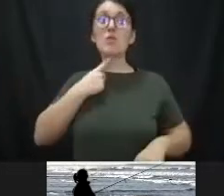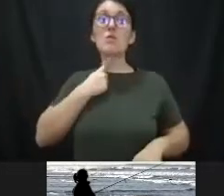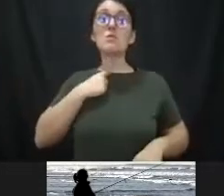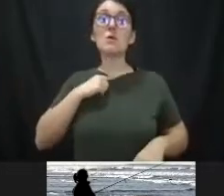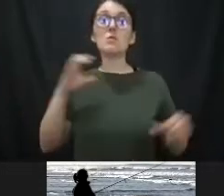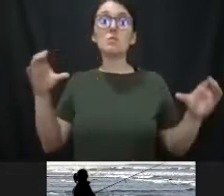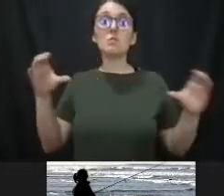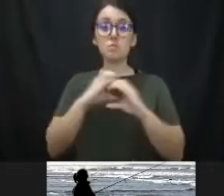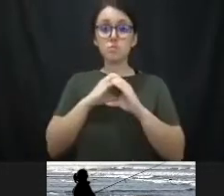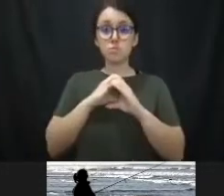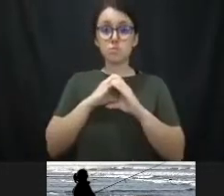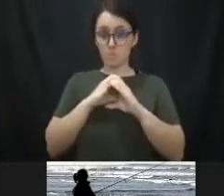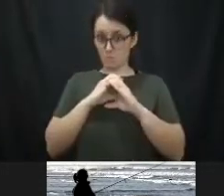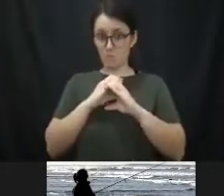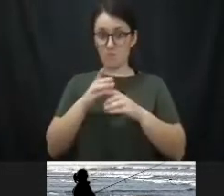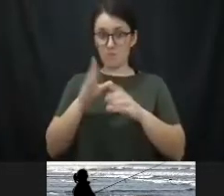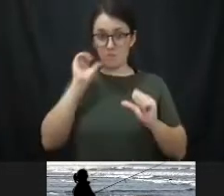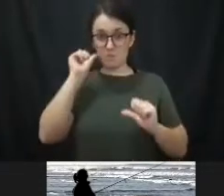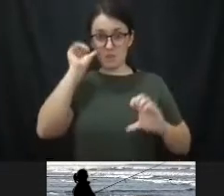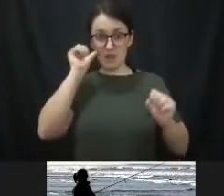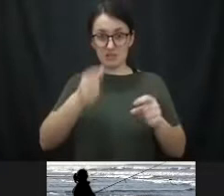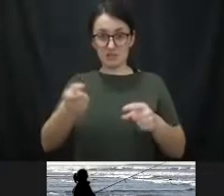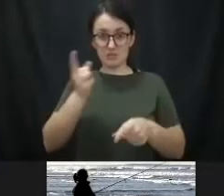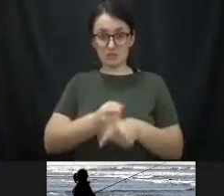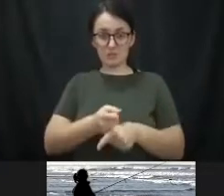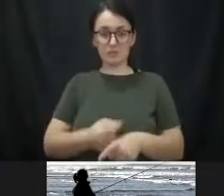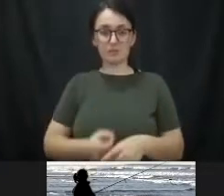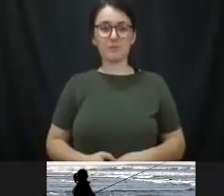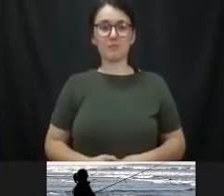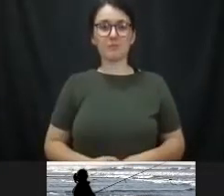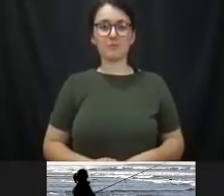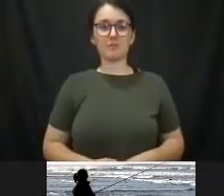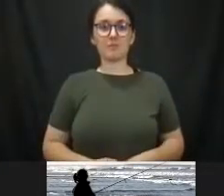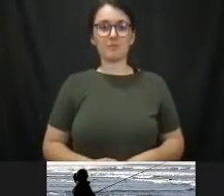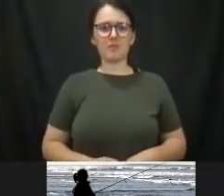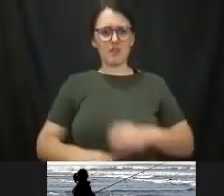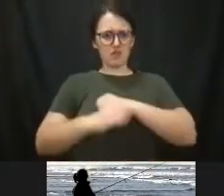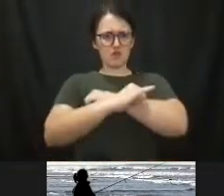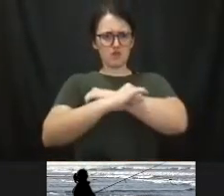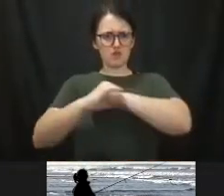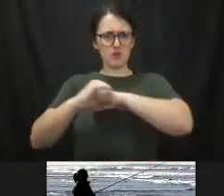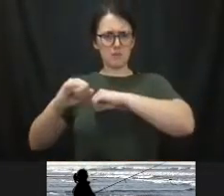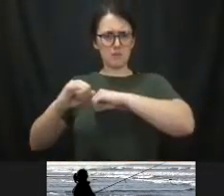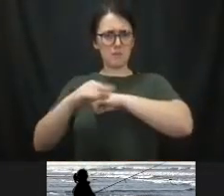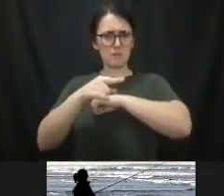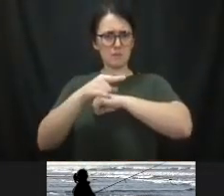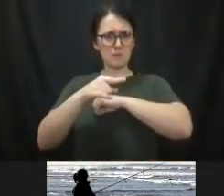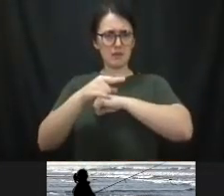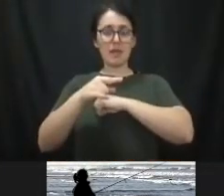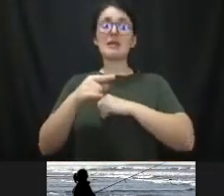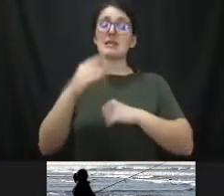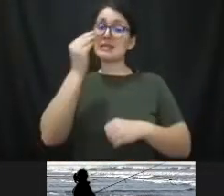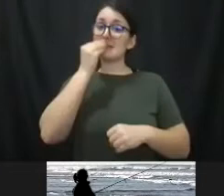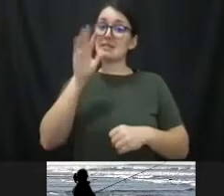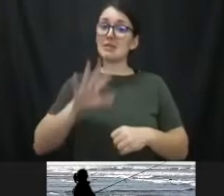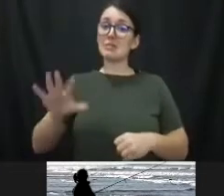grapefruit. Pretty amazing. How much of that little tiny shrimp, is that what that was? They eat a ton a day. Oh